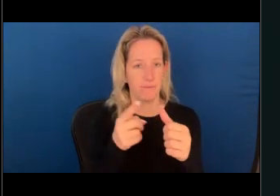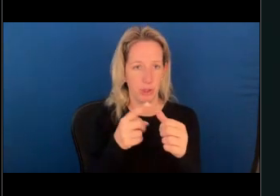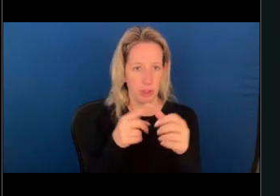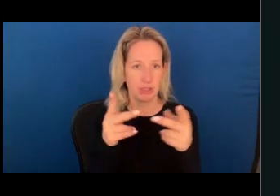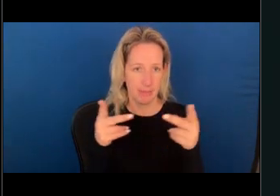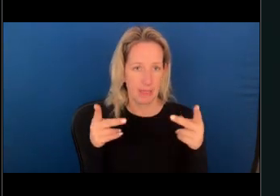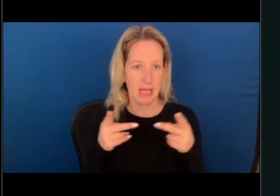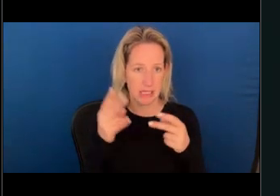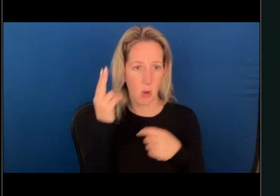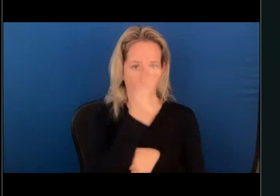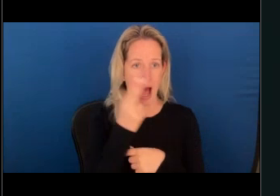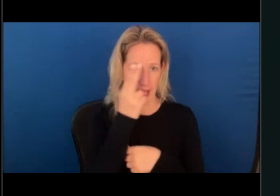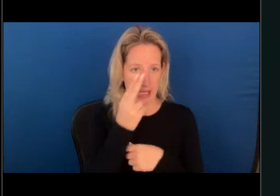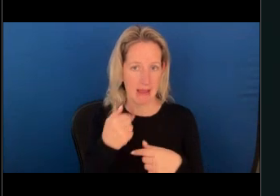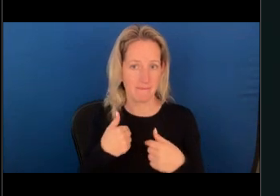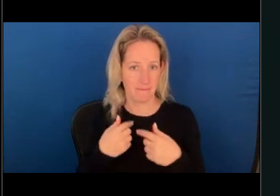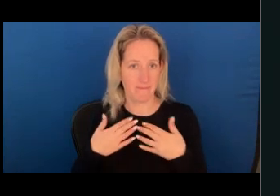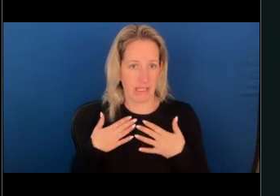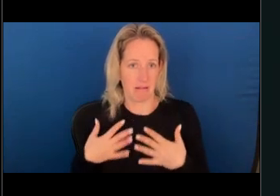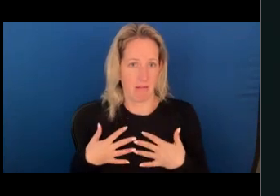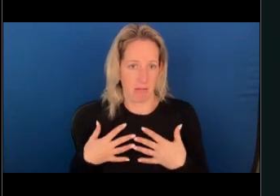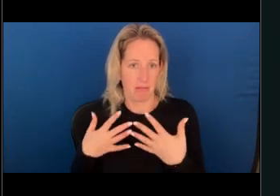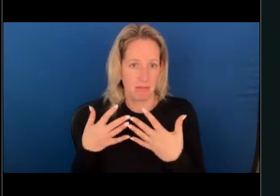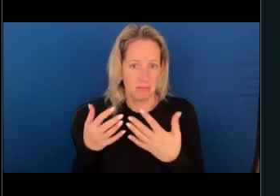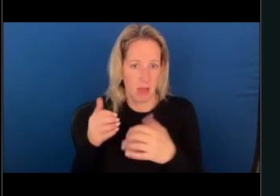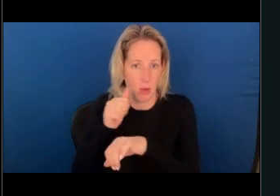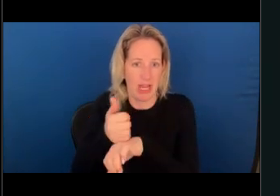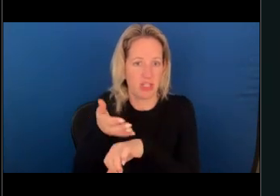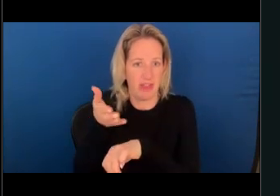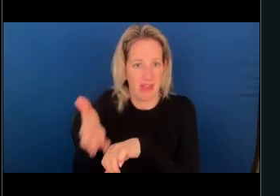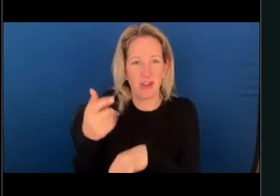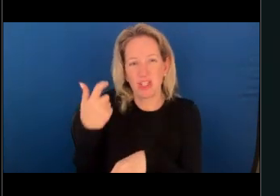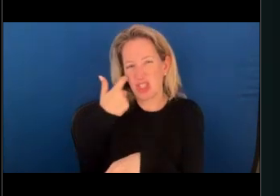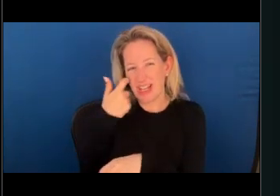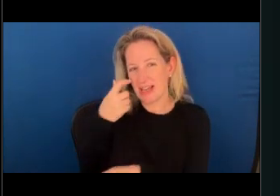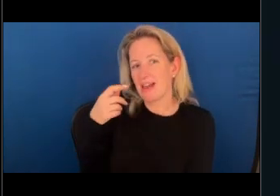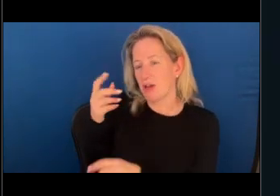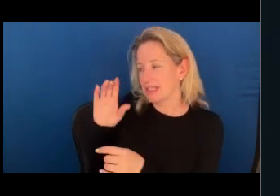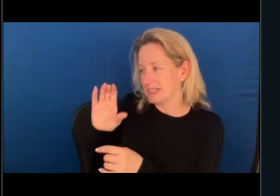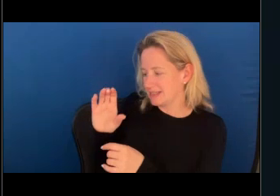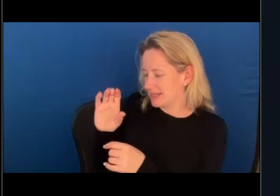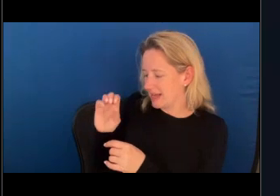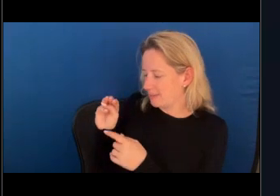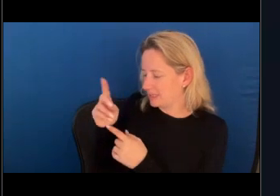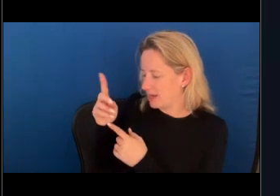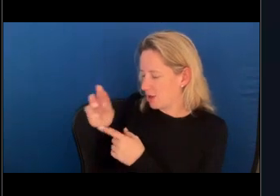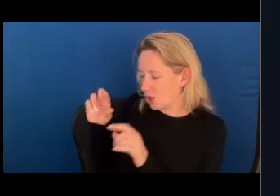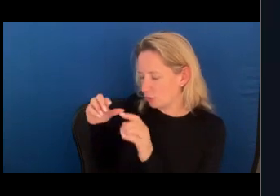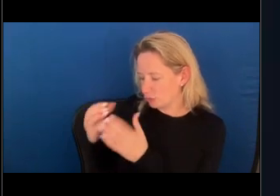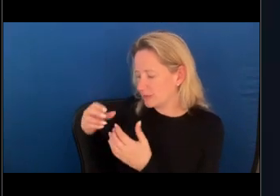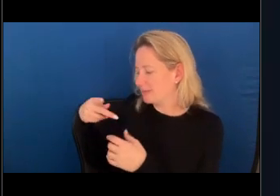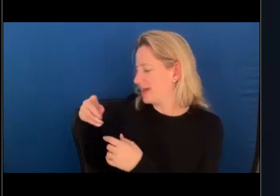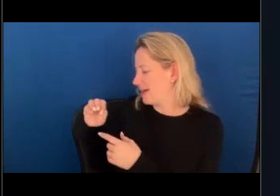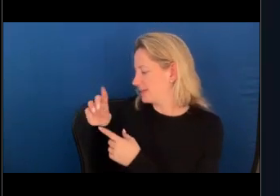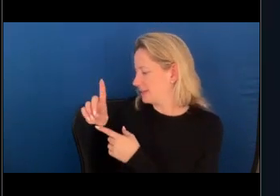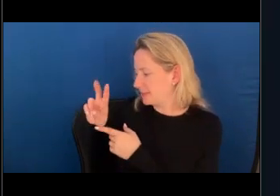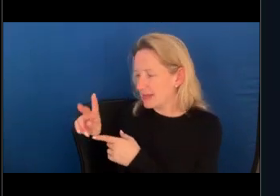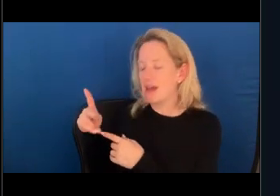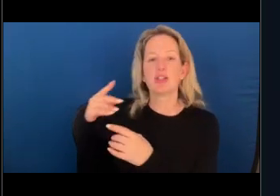physically located there. You've just heard from the PMDP and CMDR groups about some of the incredible work that they're doing up